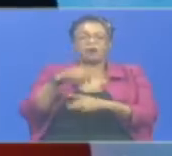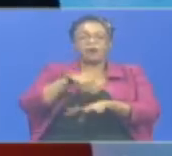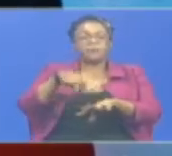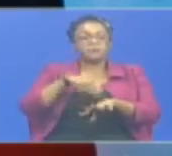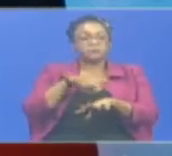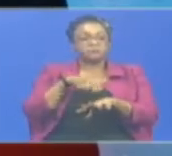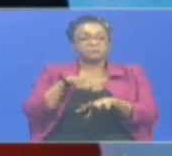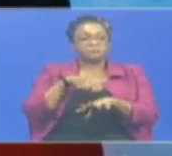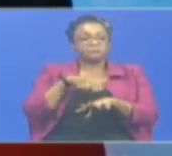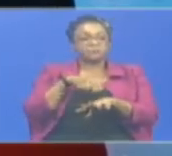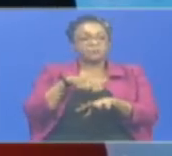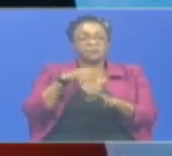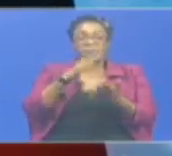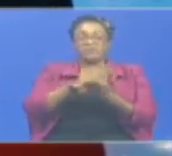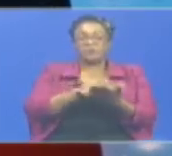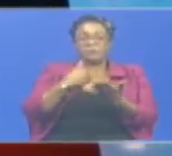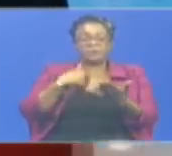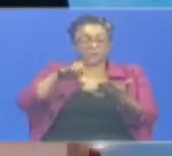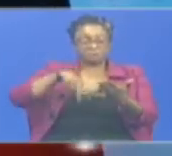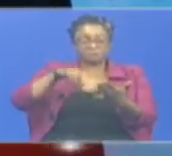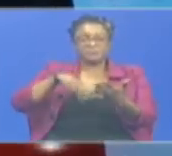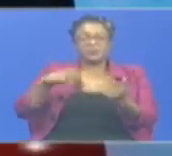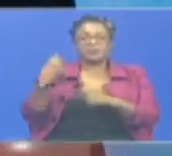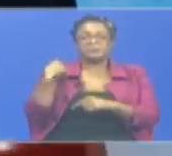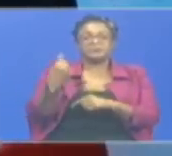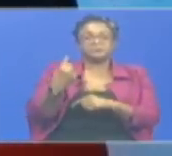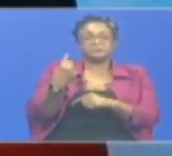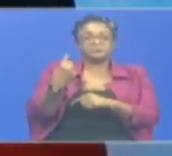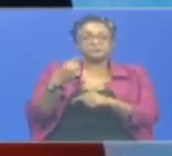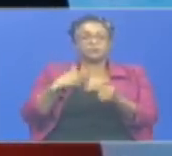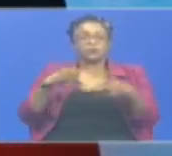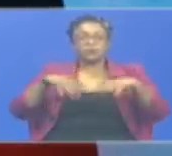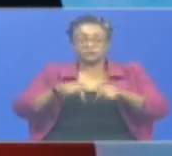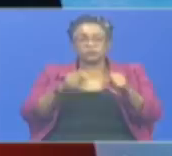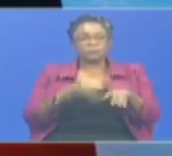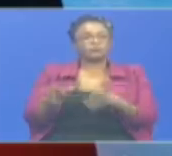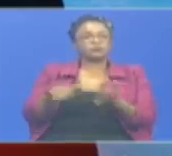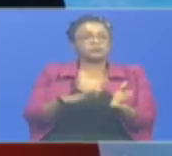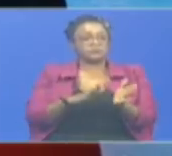Before I get into the numbers, I want to take this opportunity to